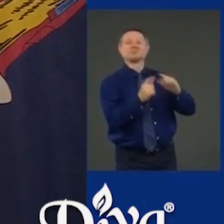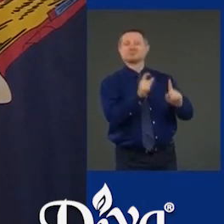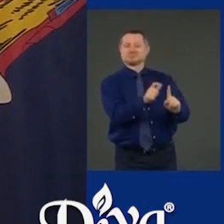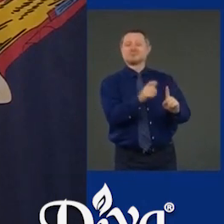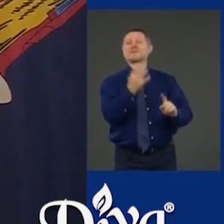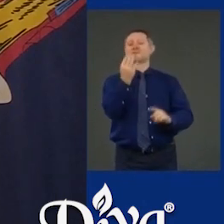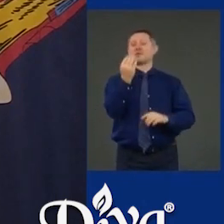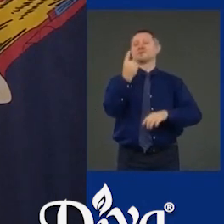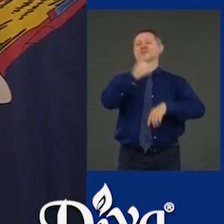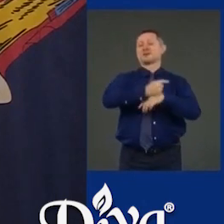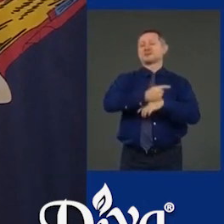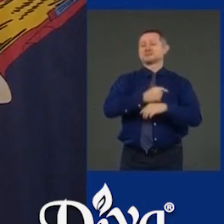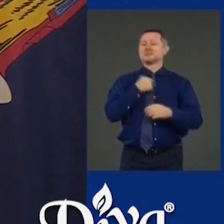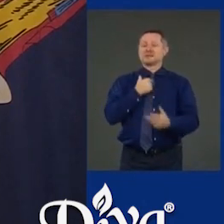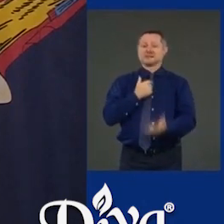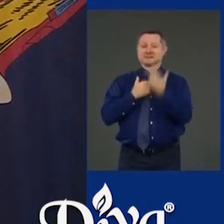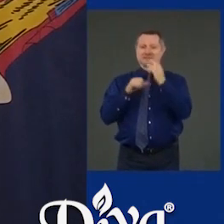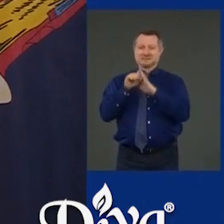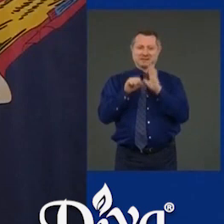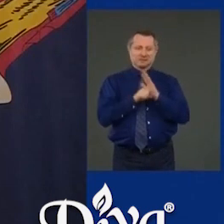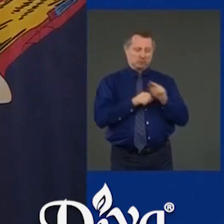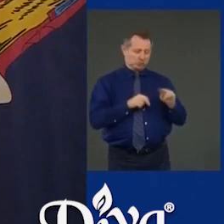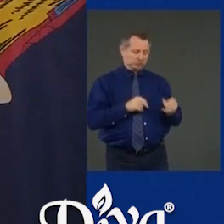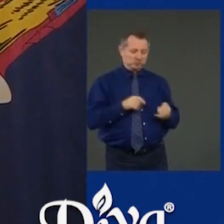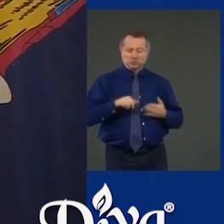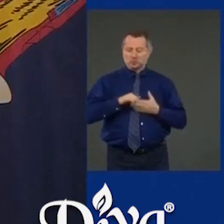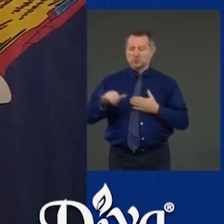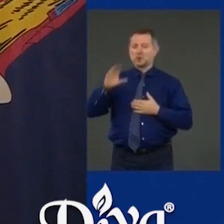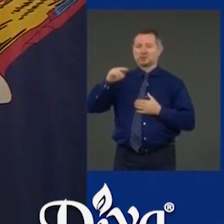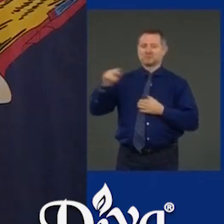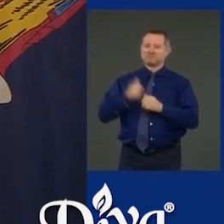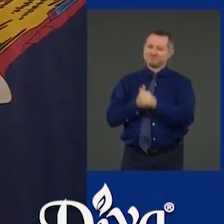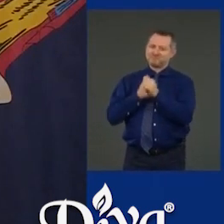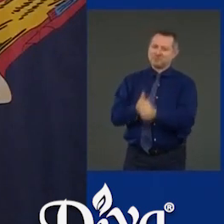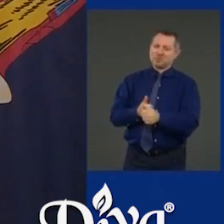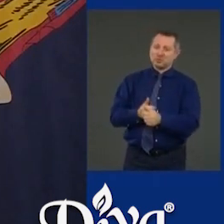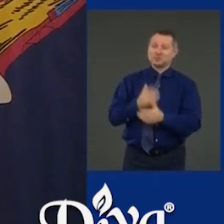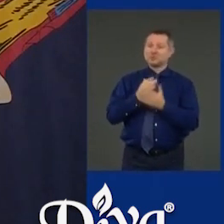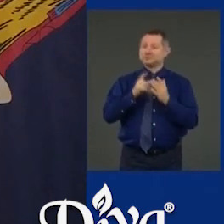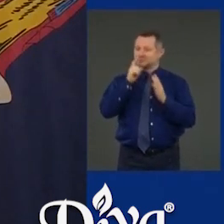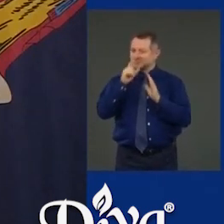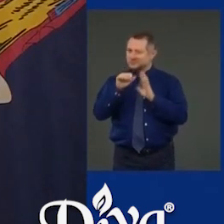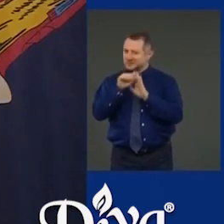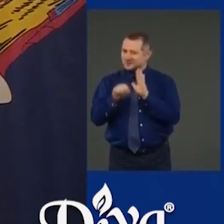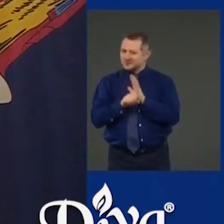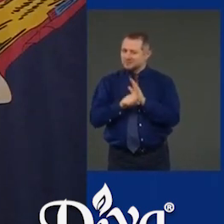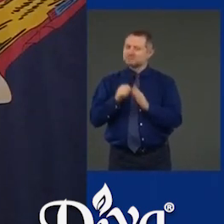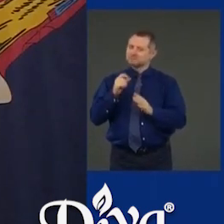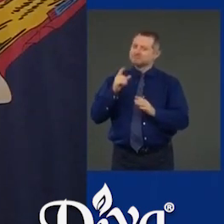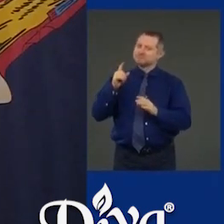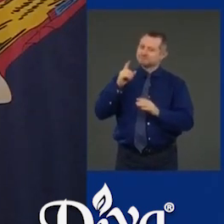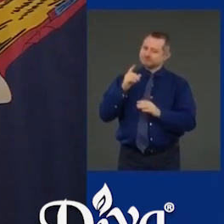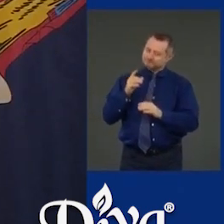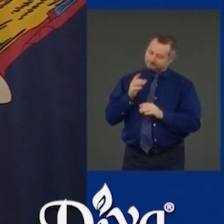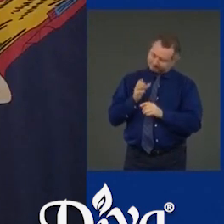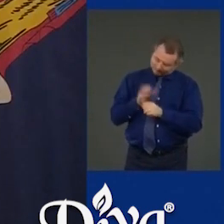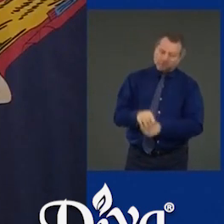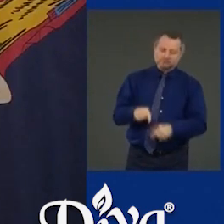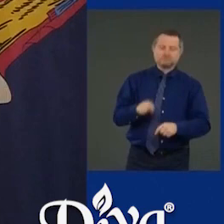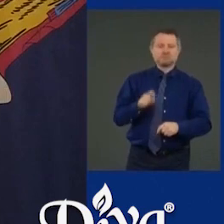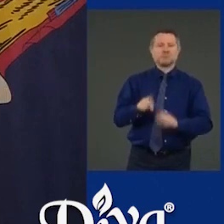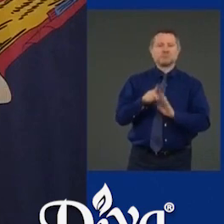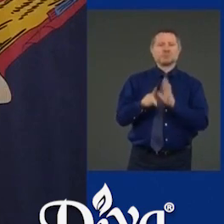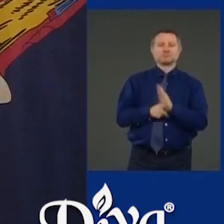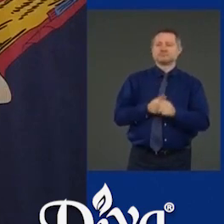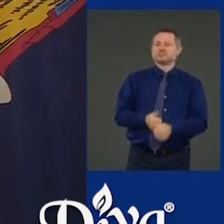states. Each state will be responsible for the enforcement of that policy within their state. Let me give you a couple of